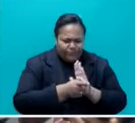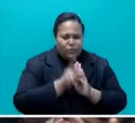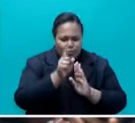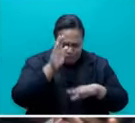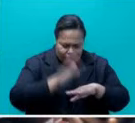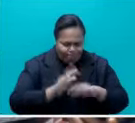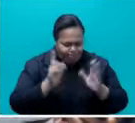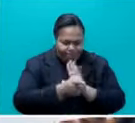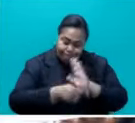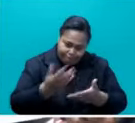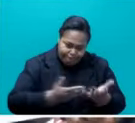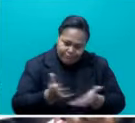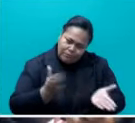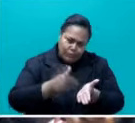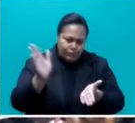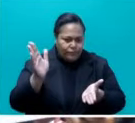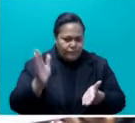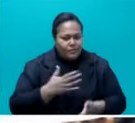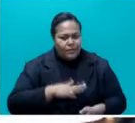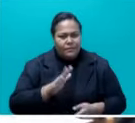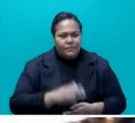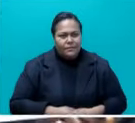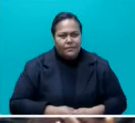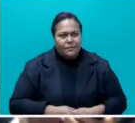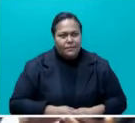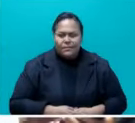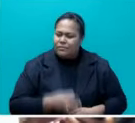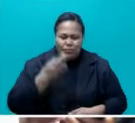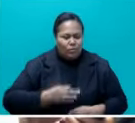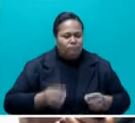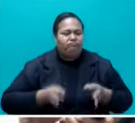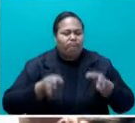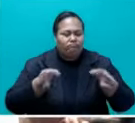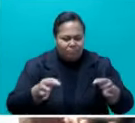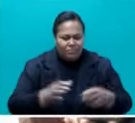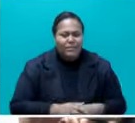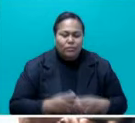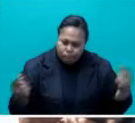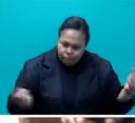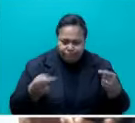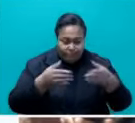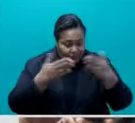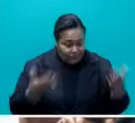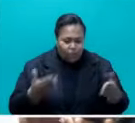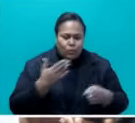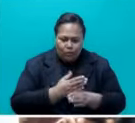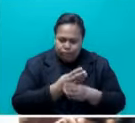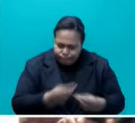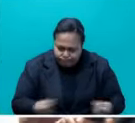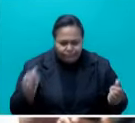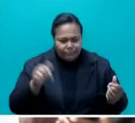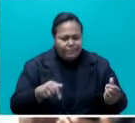bill must not be referred to a standing committee or other committee of Parliament, and that the bill must be debated and voted upon by Parliament on Wednesday,